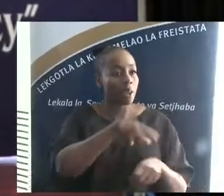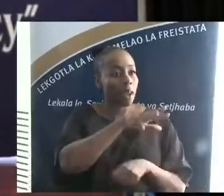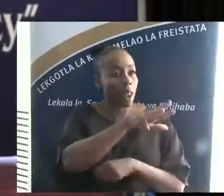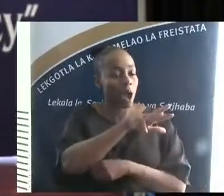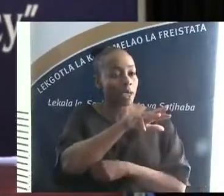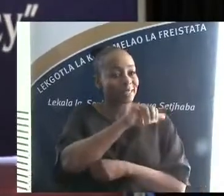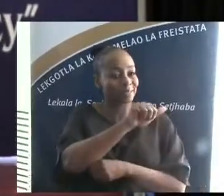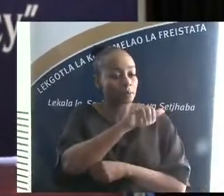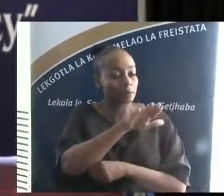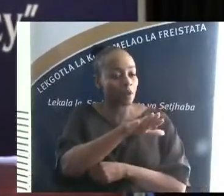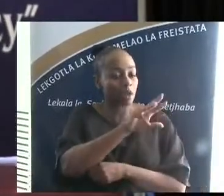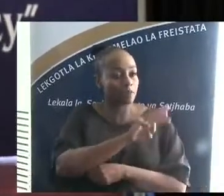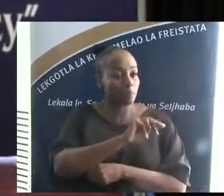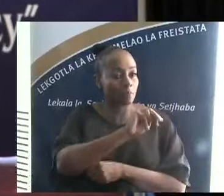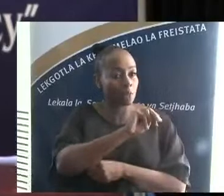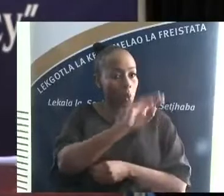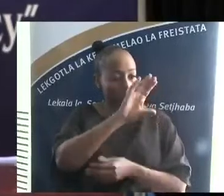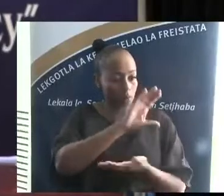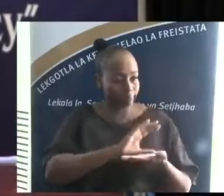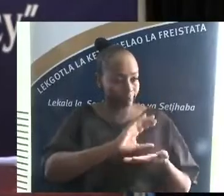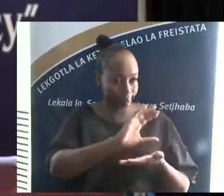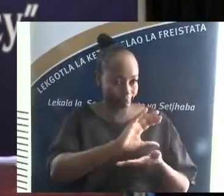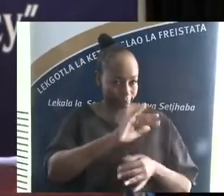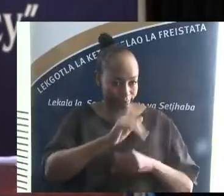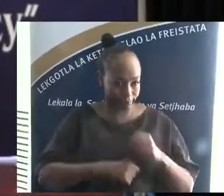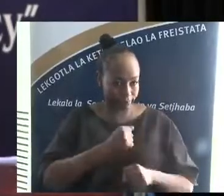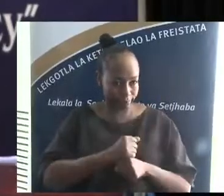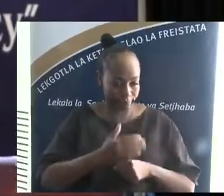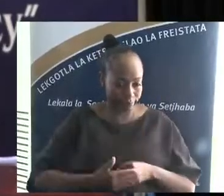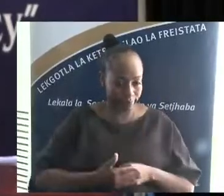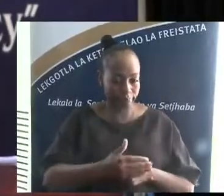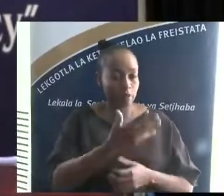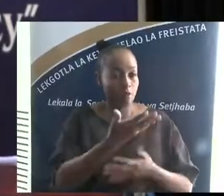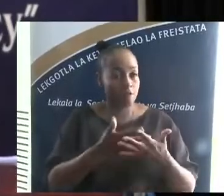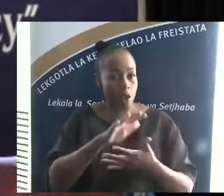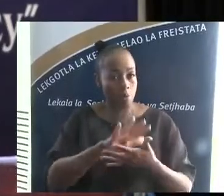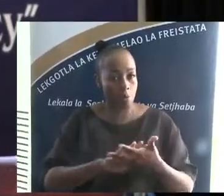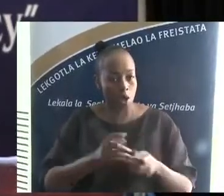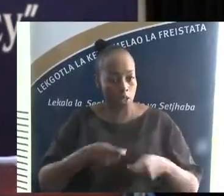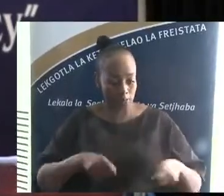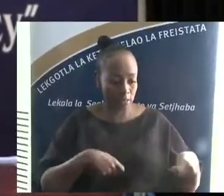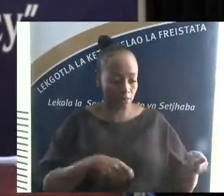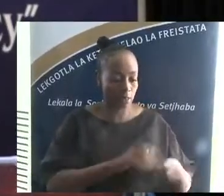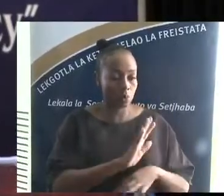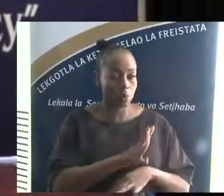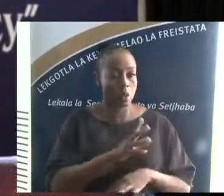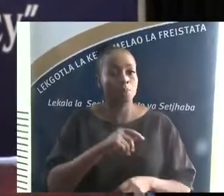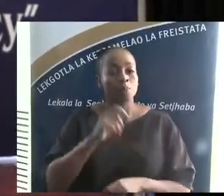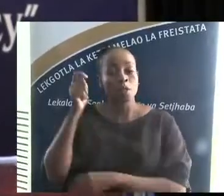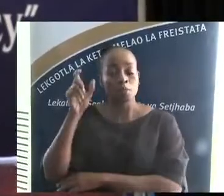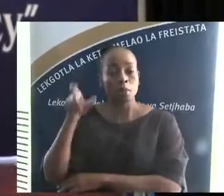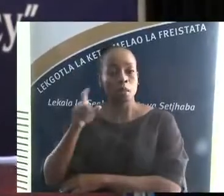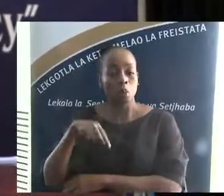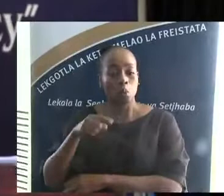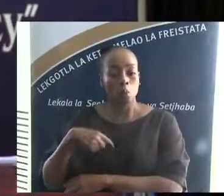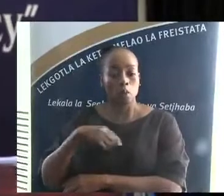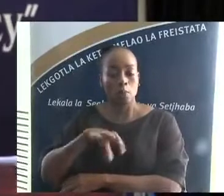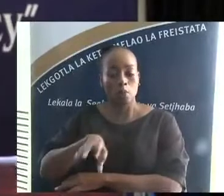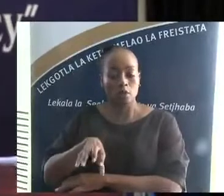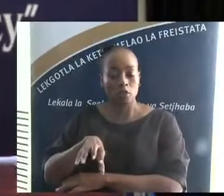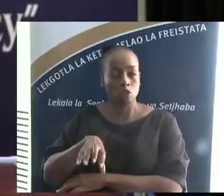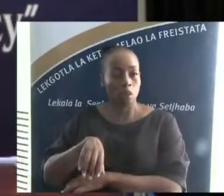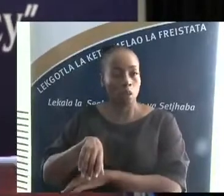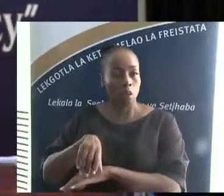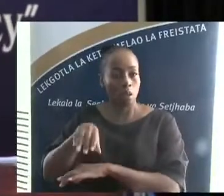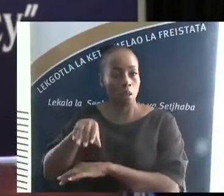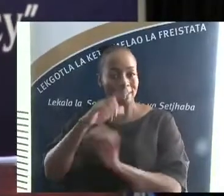965 million over the medium-term expenditure framework. Speaker, on the provincial